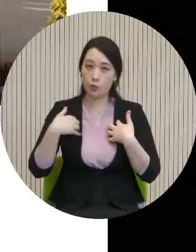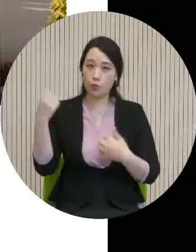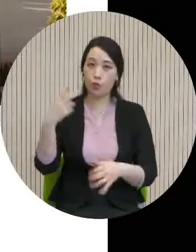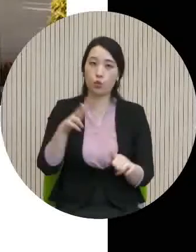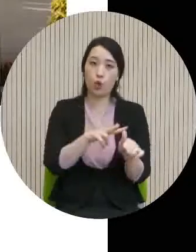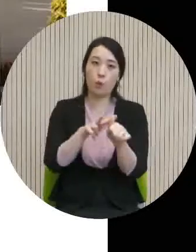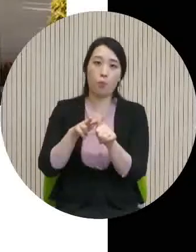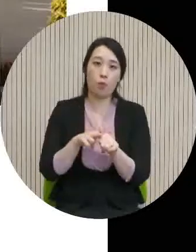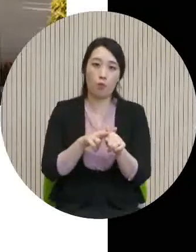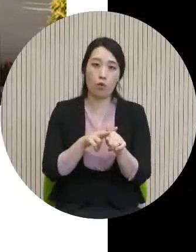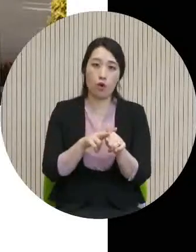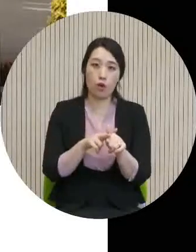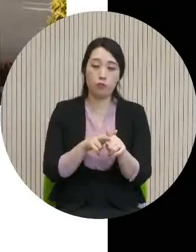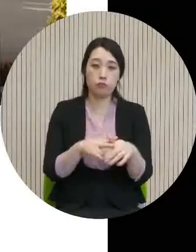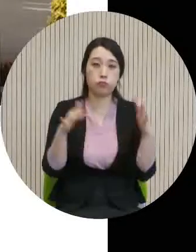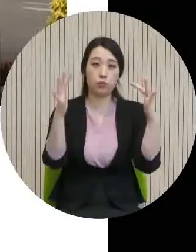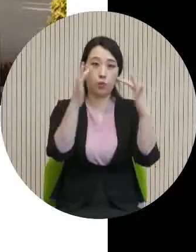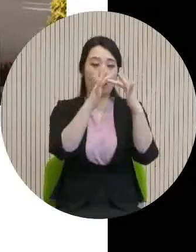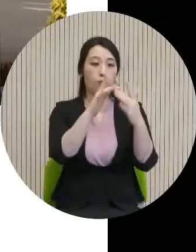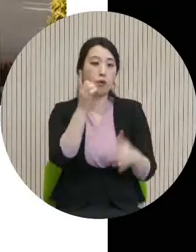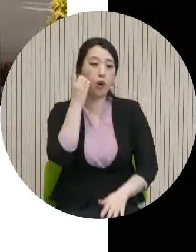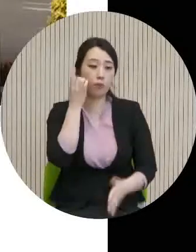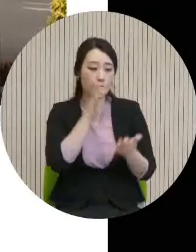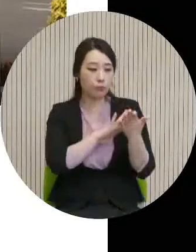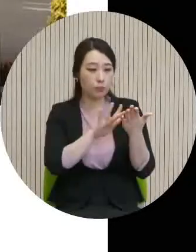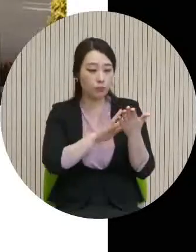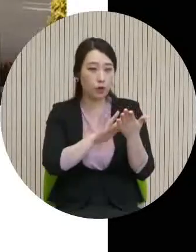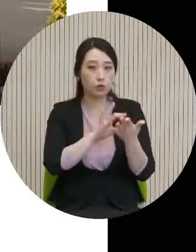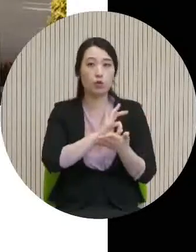internet and mobile platforms.